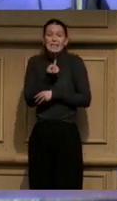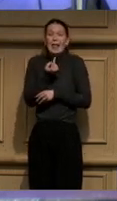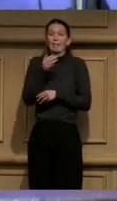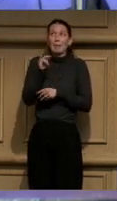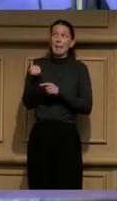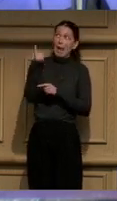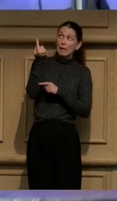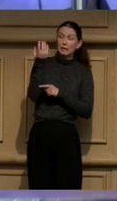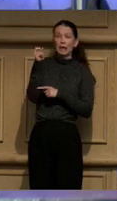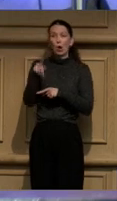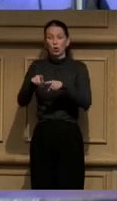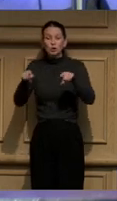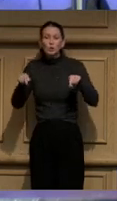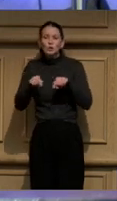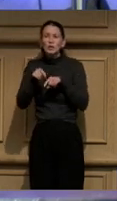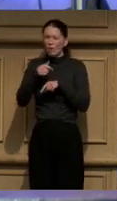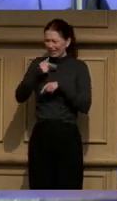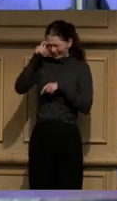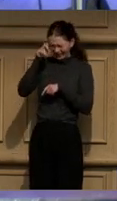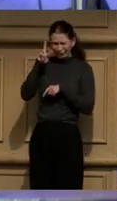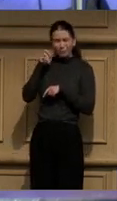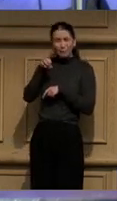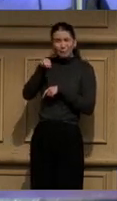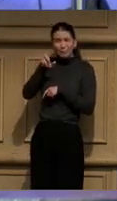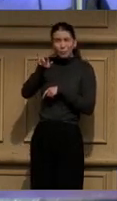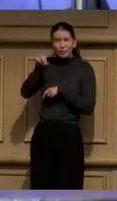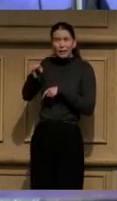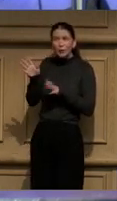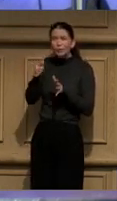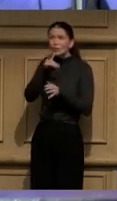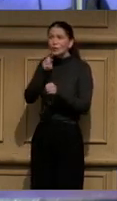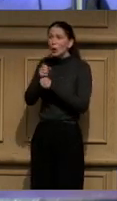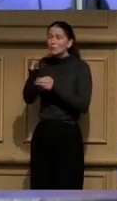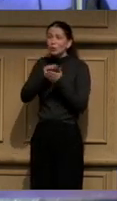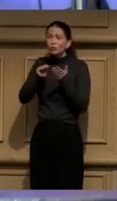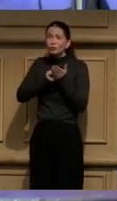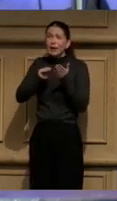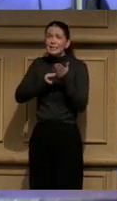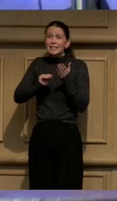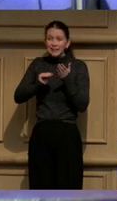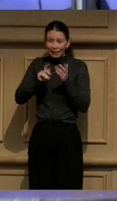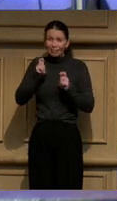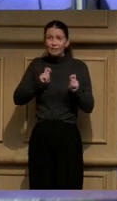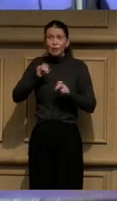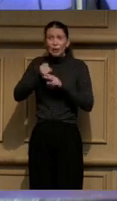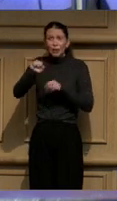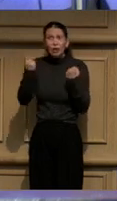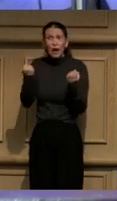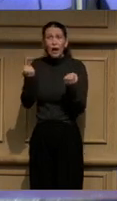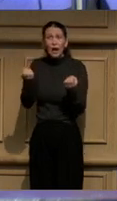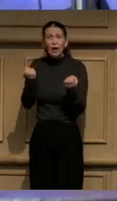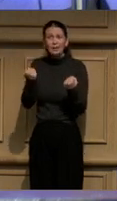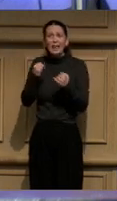I think I remember hearing you, Marina Carr, talk sometime about writing a play in your car and like the